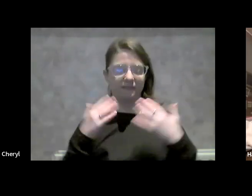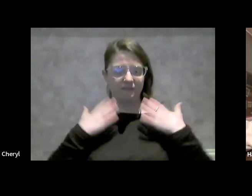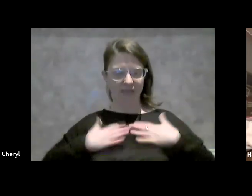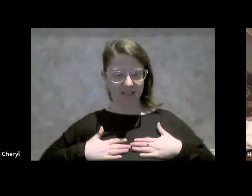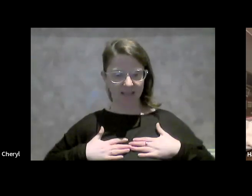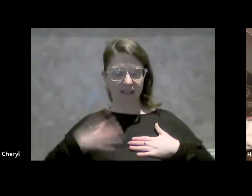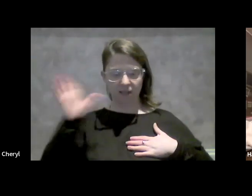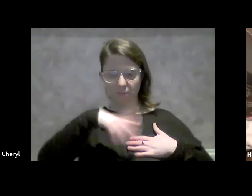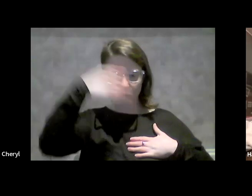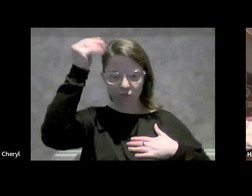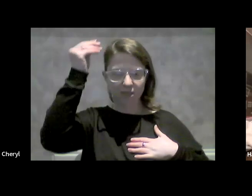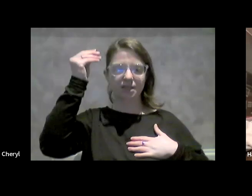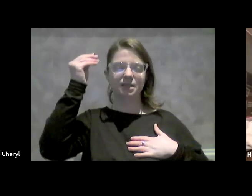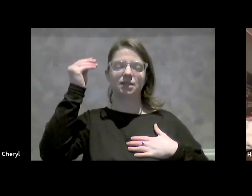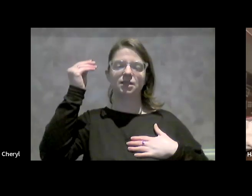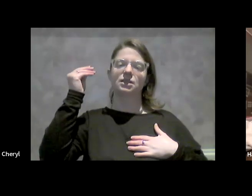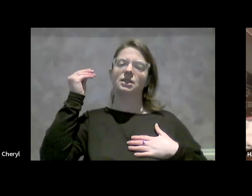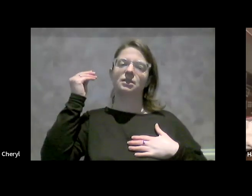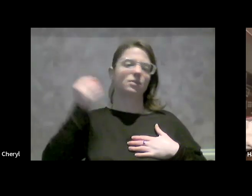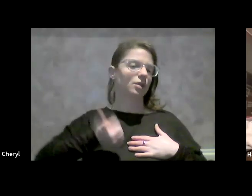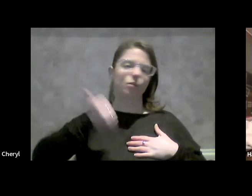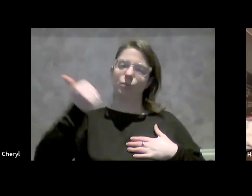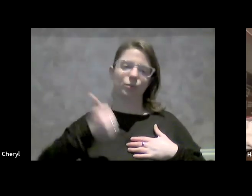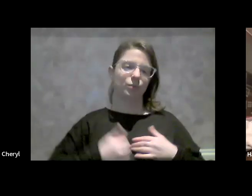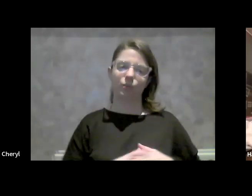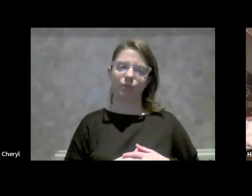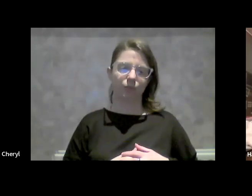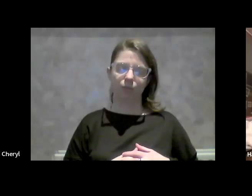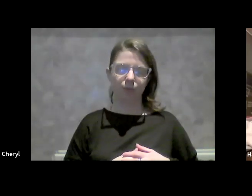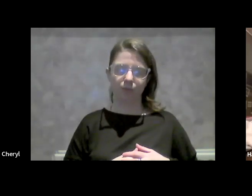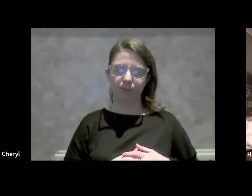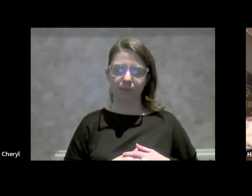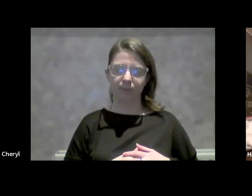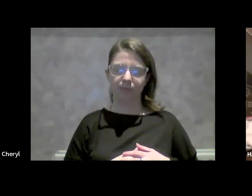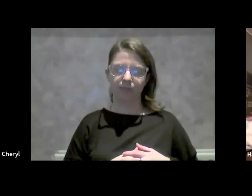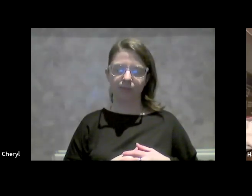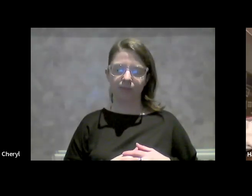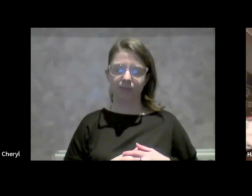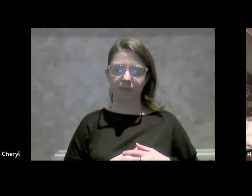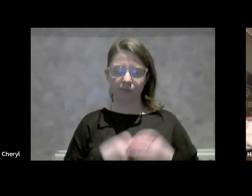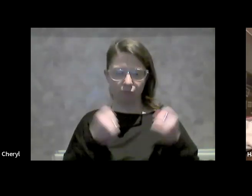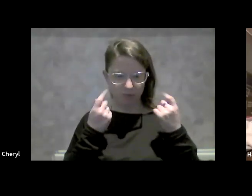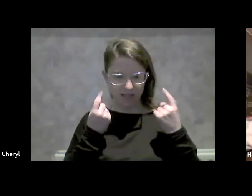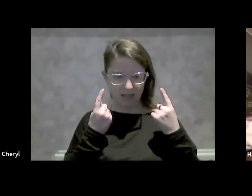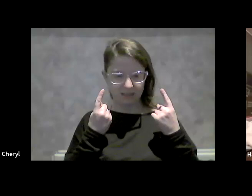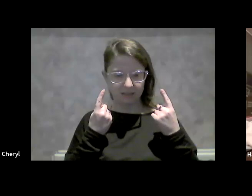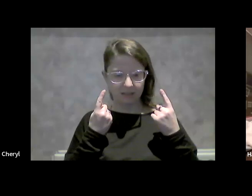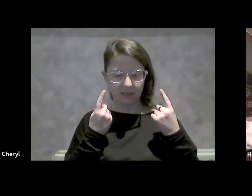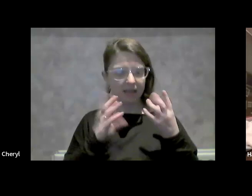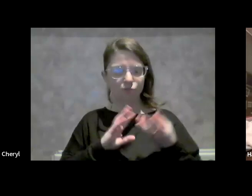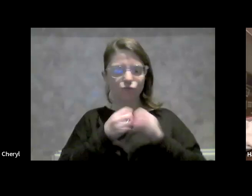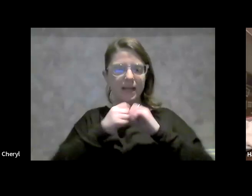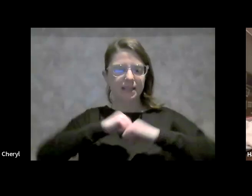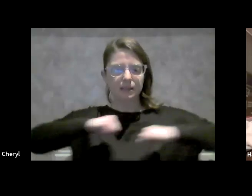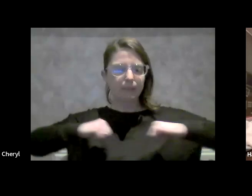physically, spiritually, not great. And I realized I wasn't making space for joy,